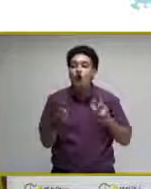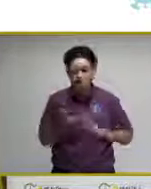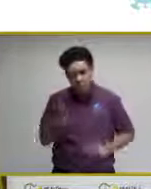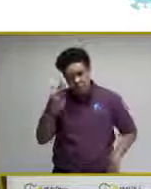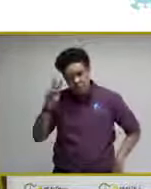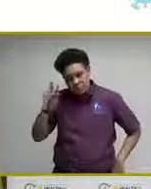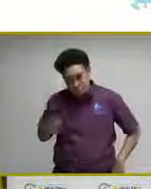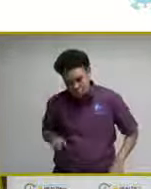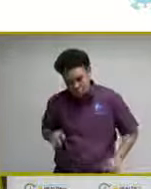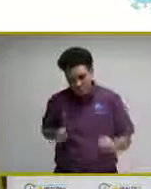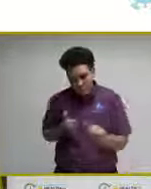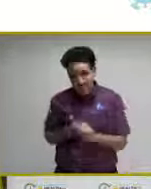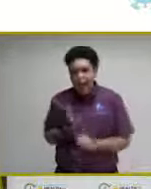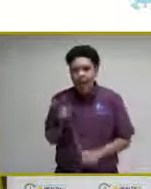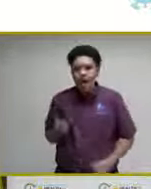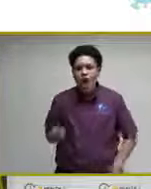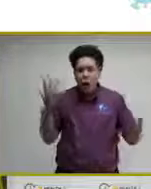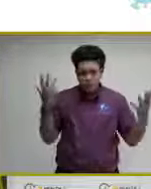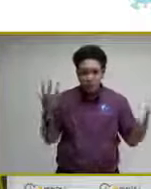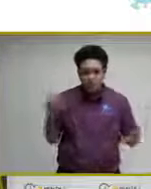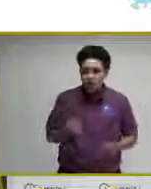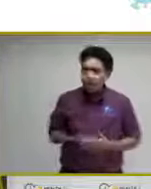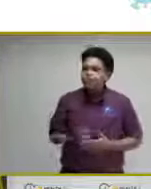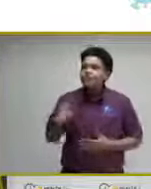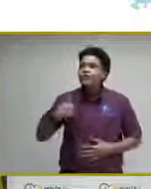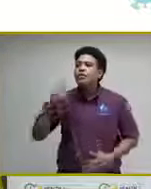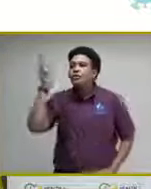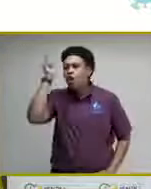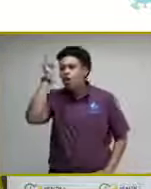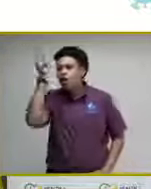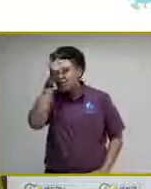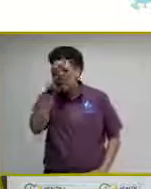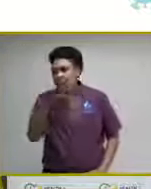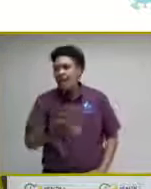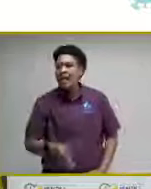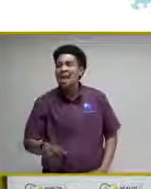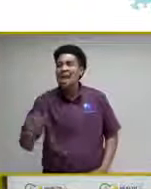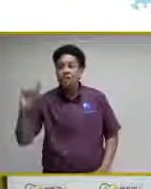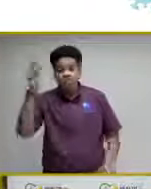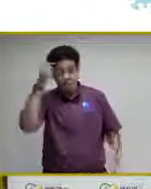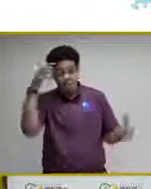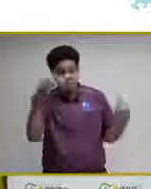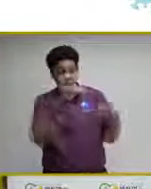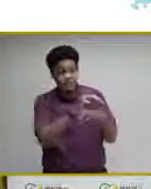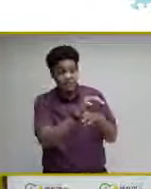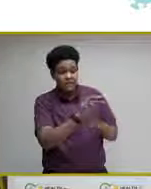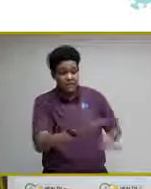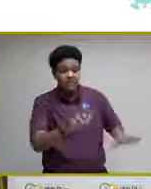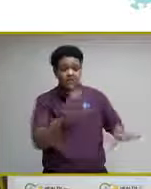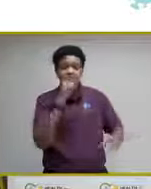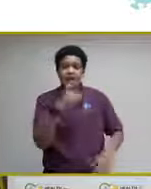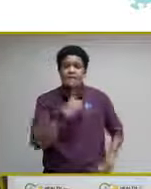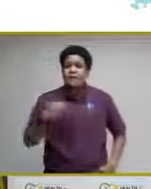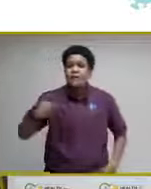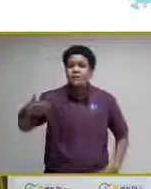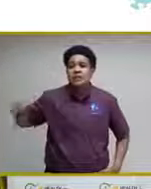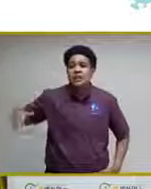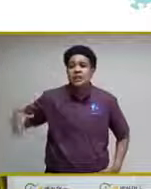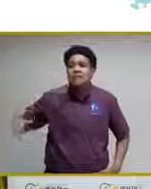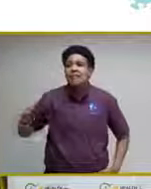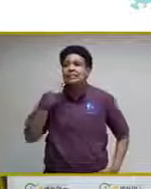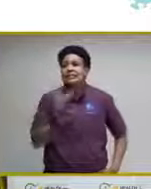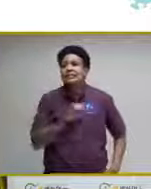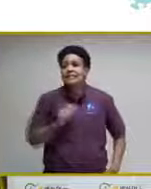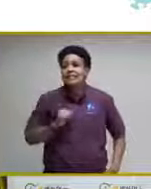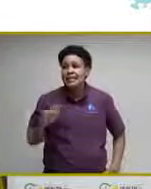are behind that. So we have the Governor General, the Cabinet Ministers, the Members of Parliament, the